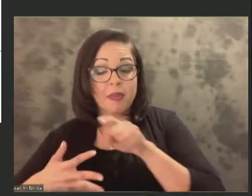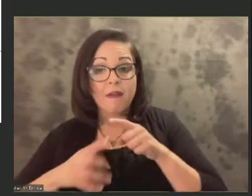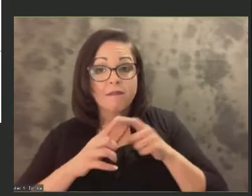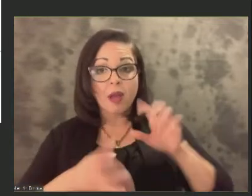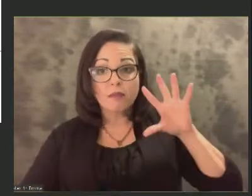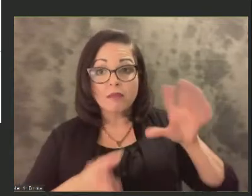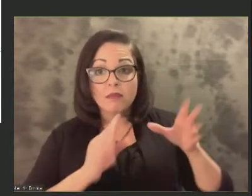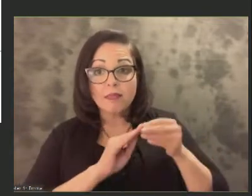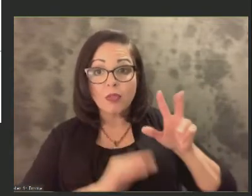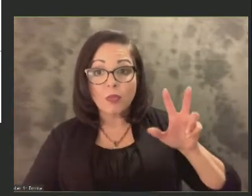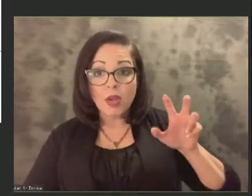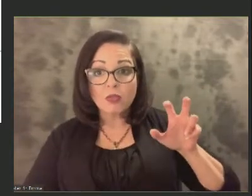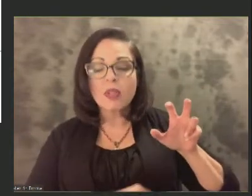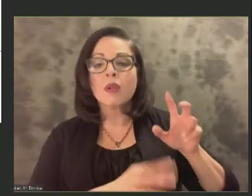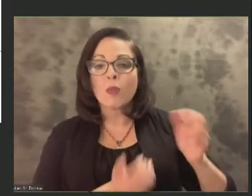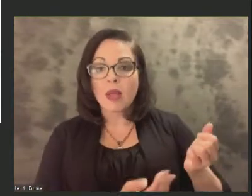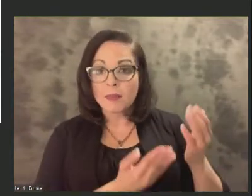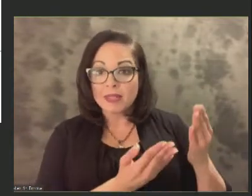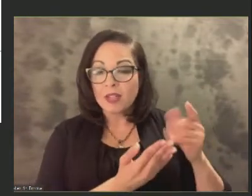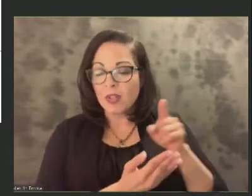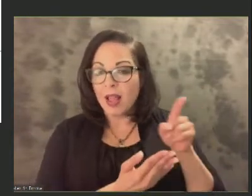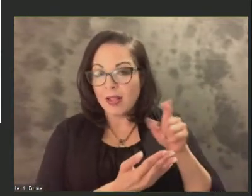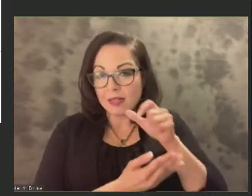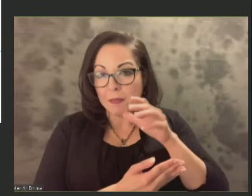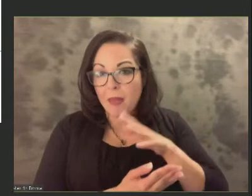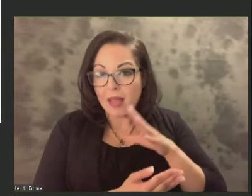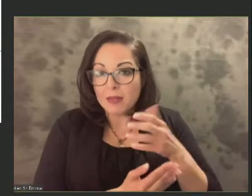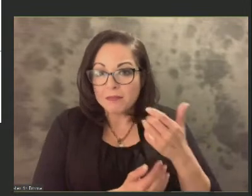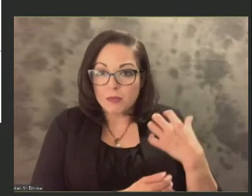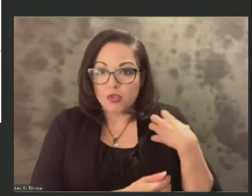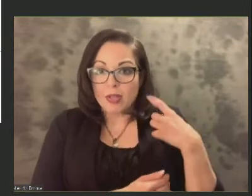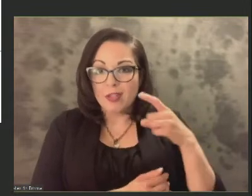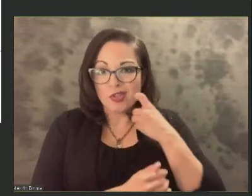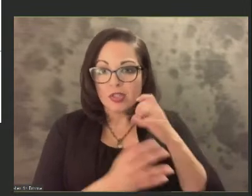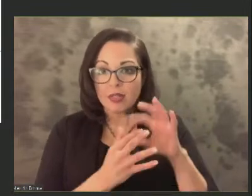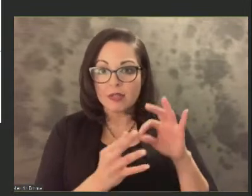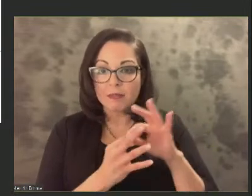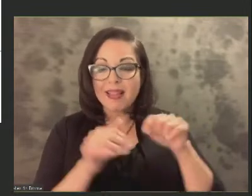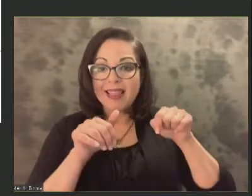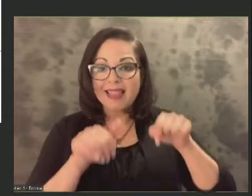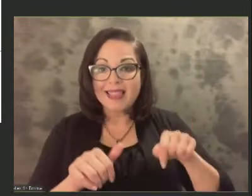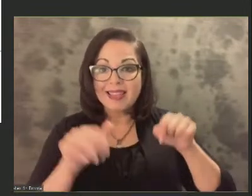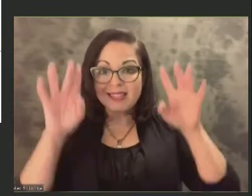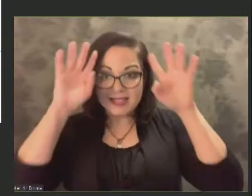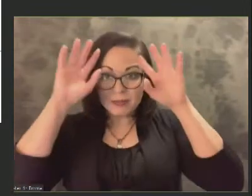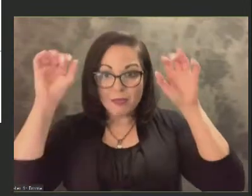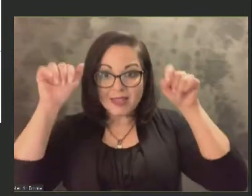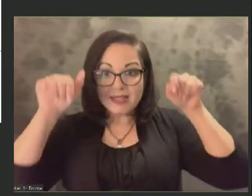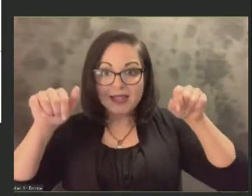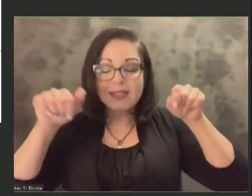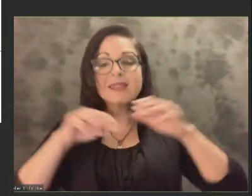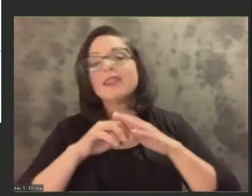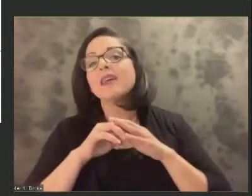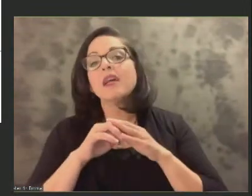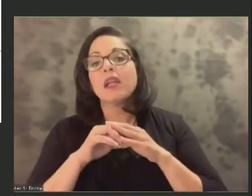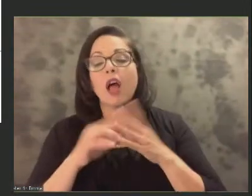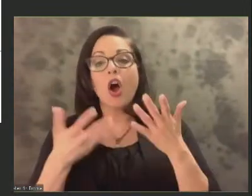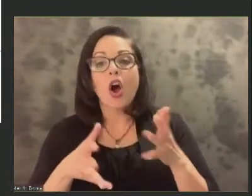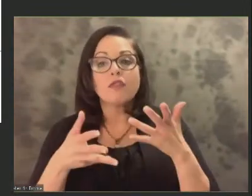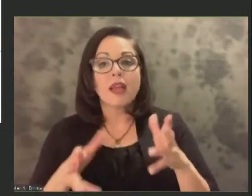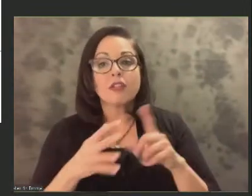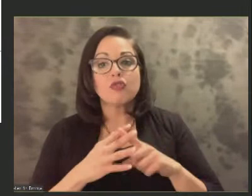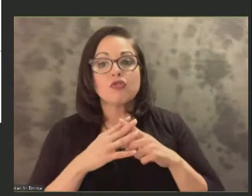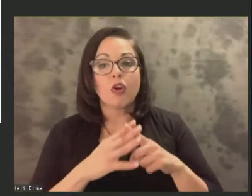300 recommendations, as Madam Chair said, this administration had already begun to work